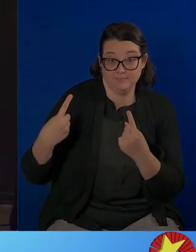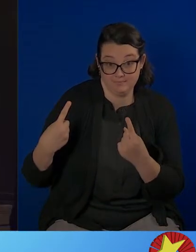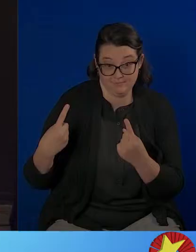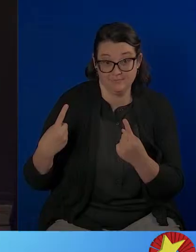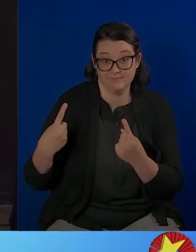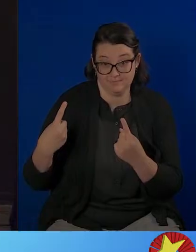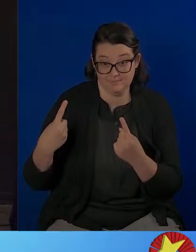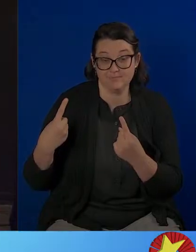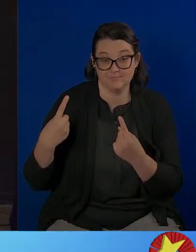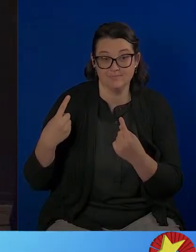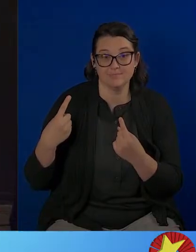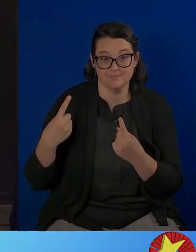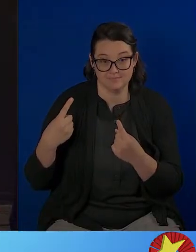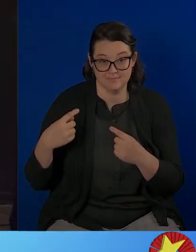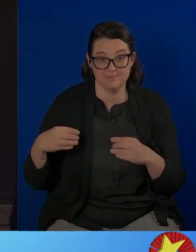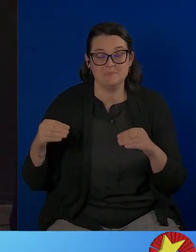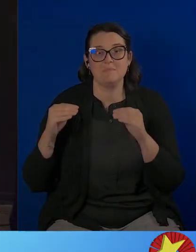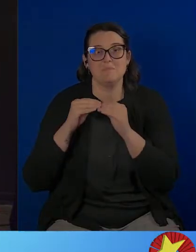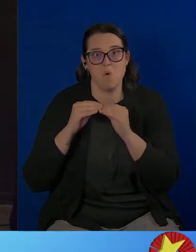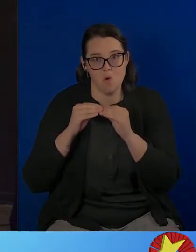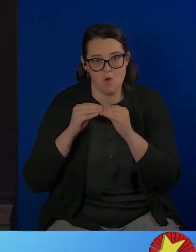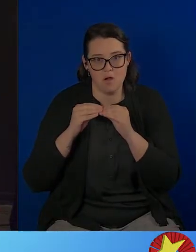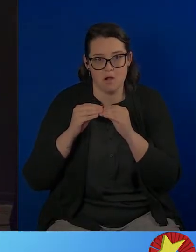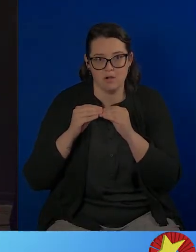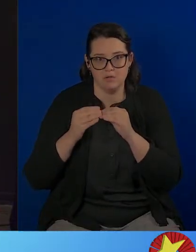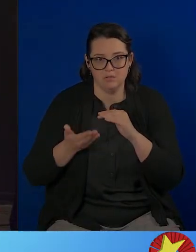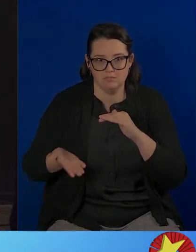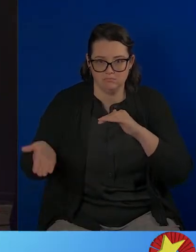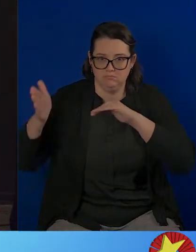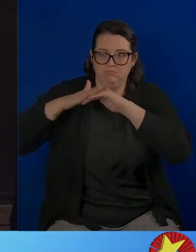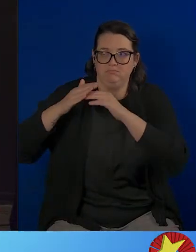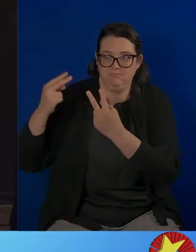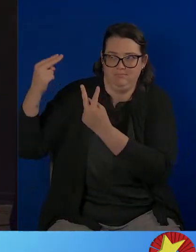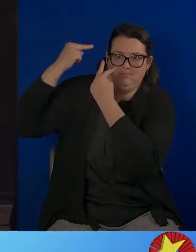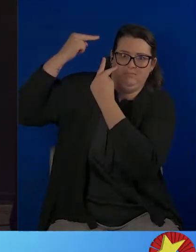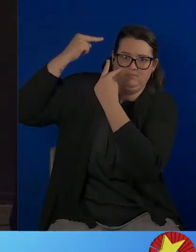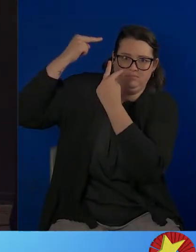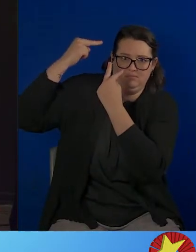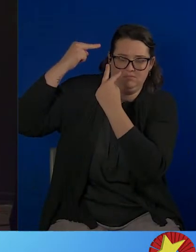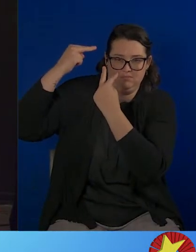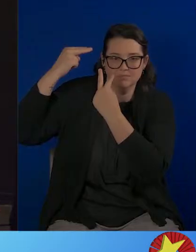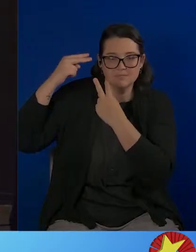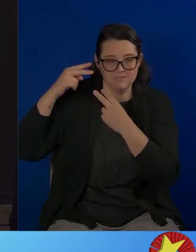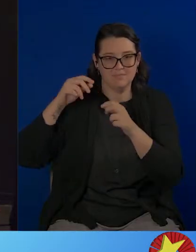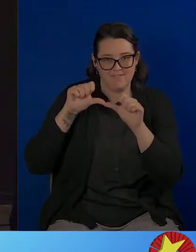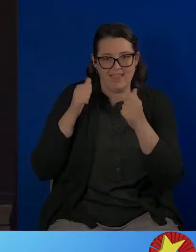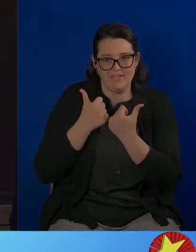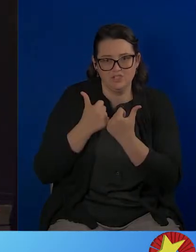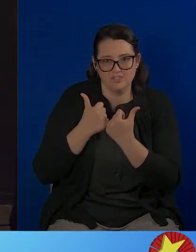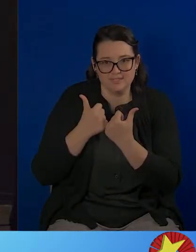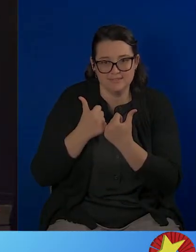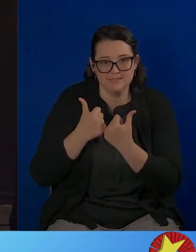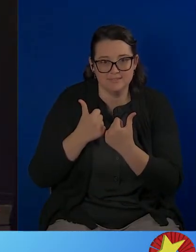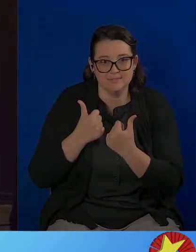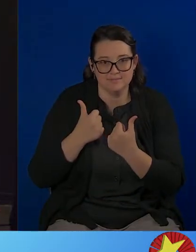is that scrutiny of us as an agency has increased significantly.